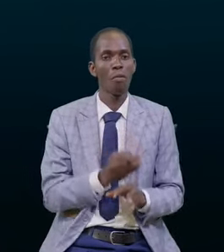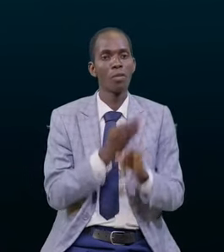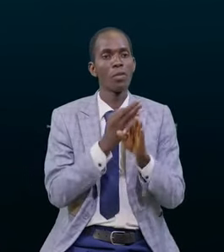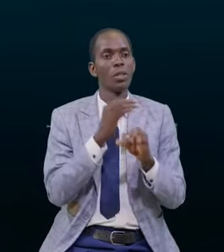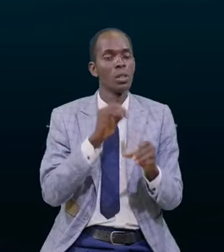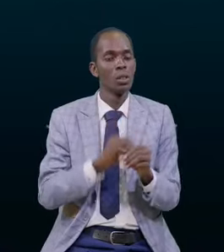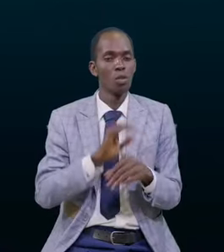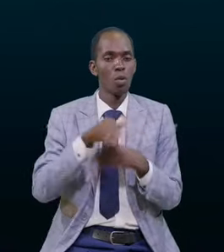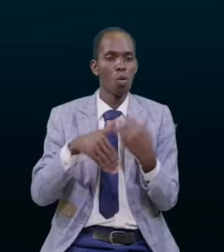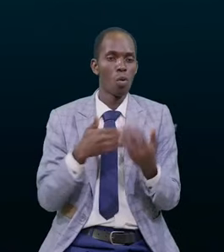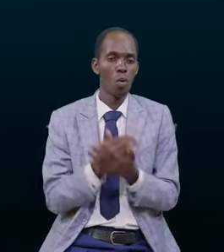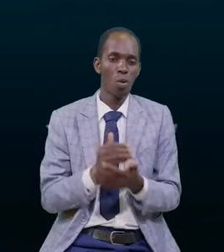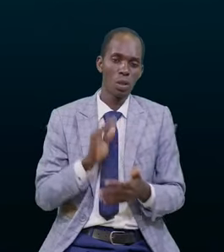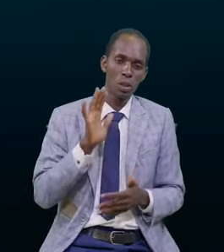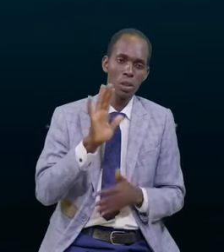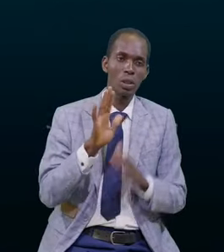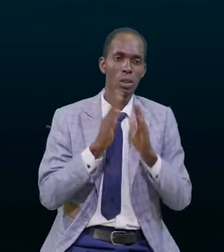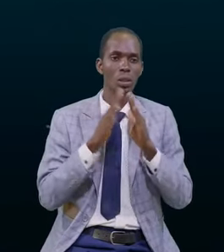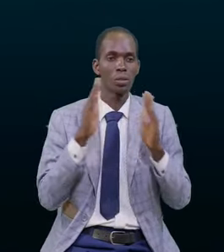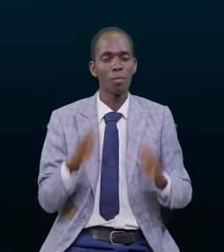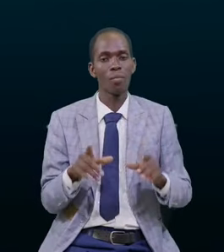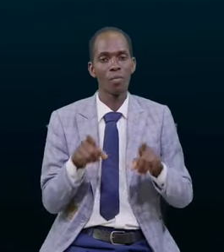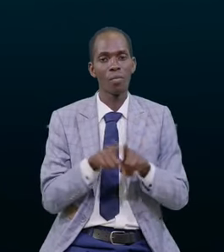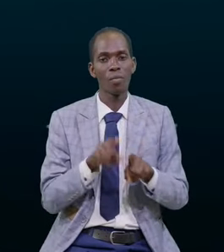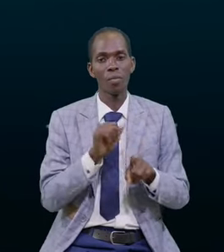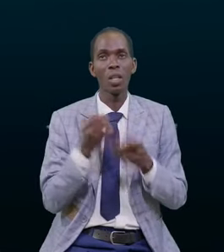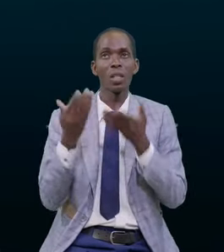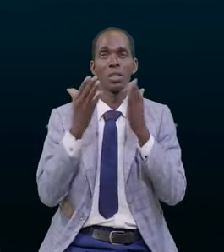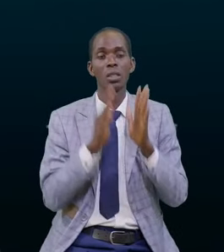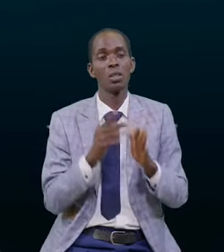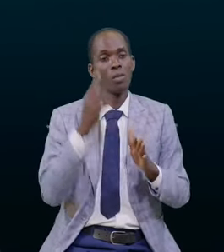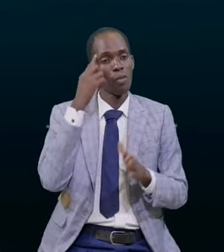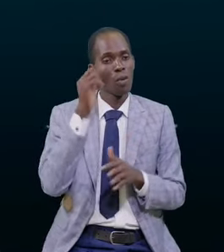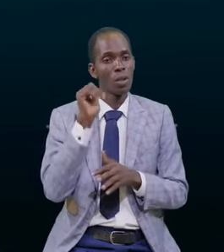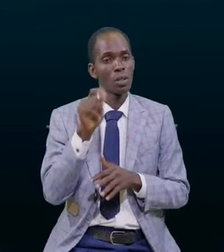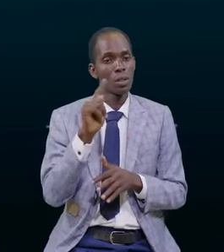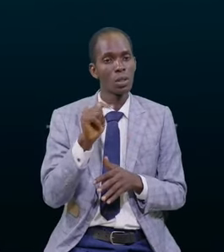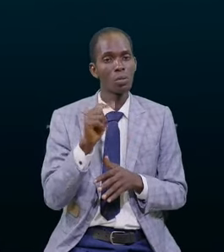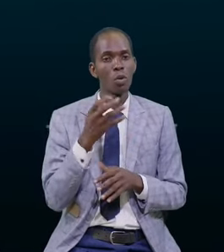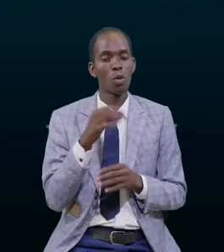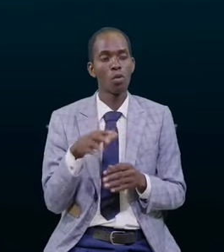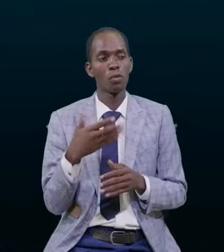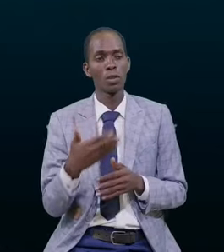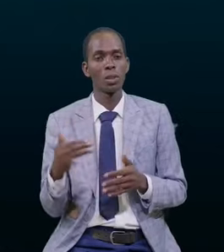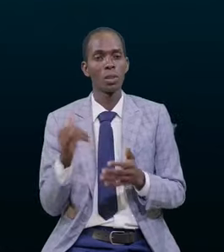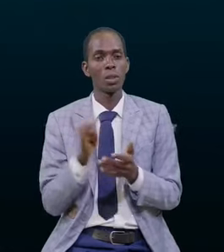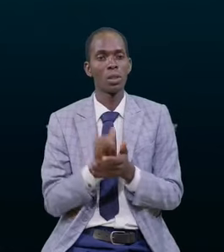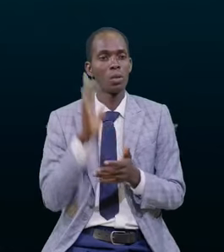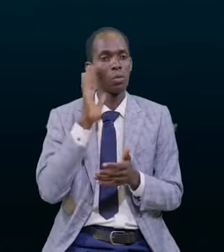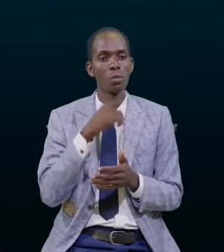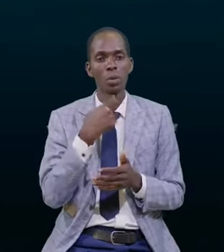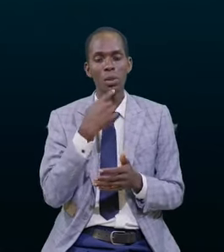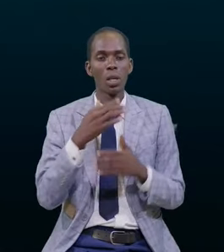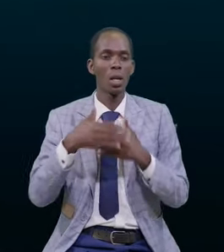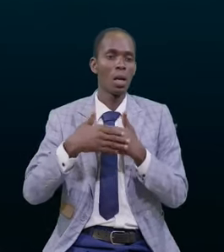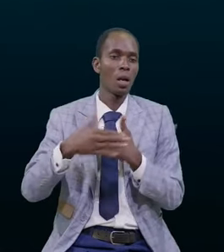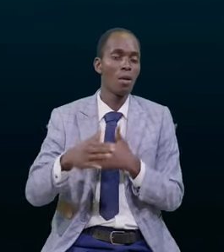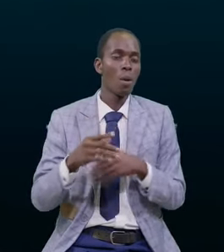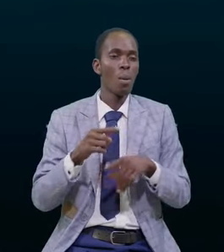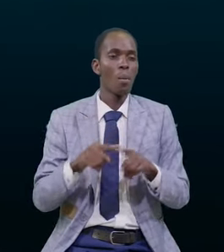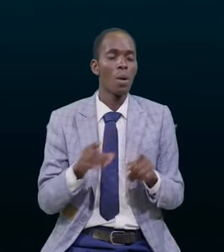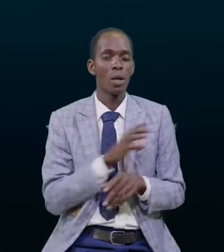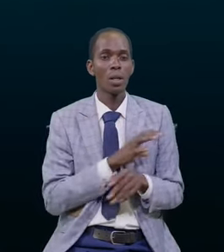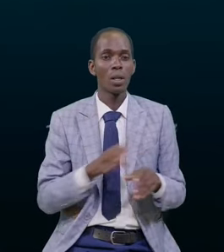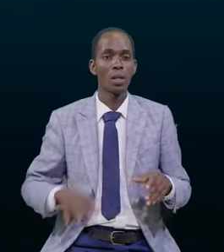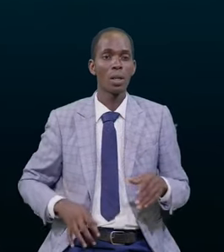testimony of those things which were to be spoken after but Christ as his son over his own house